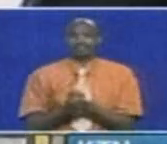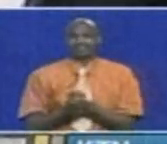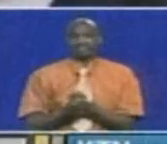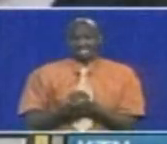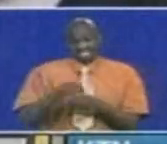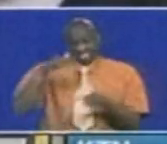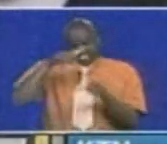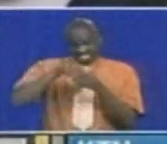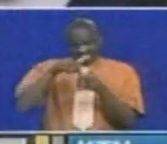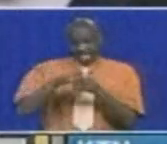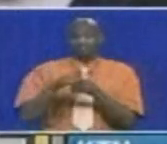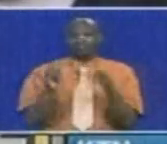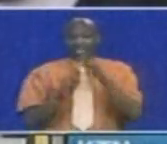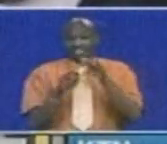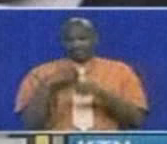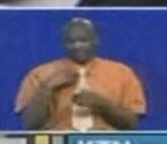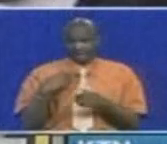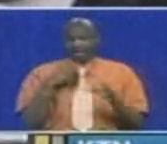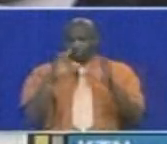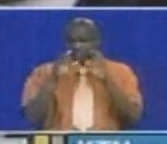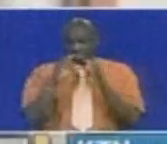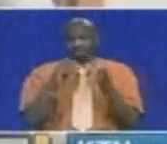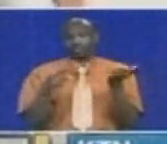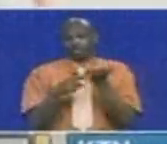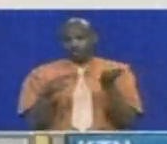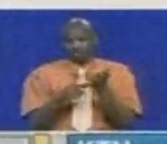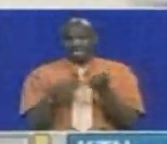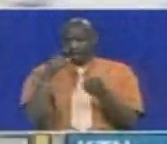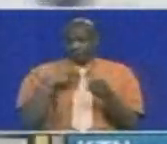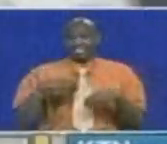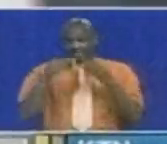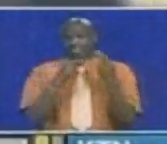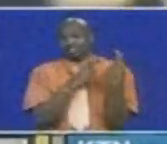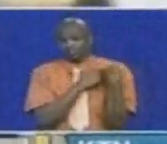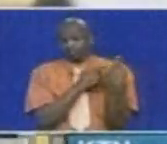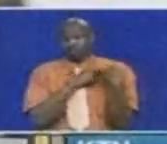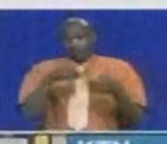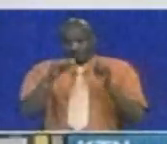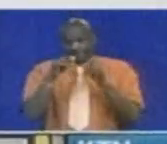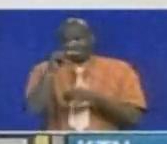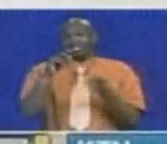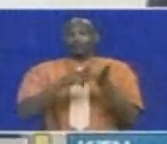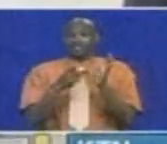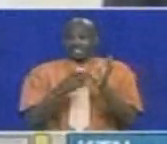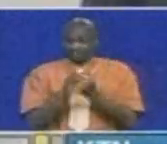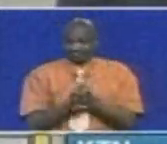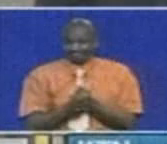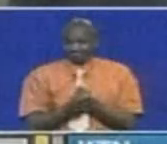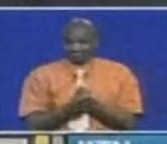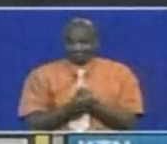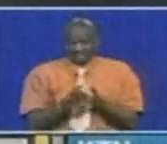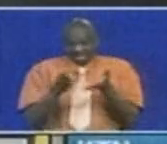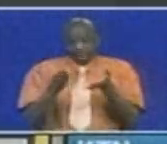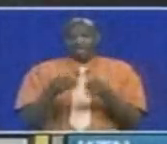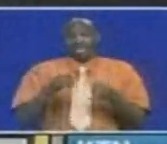Interior Ministry and that of Information and Communication Technology have been tasked with implementing the project. And the